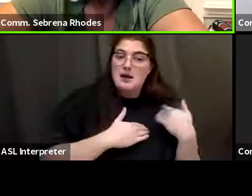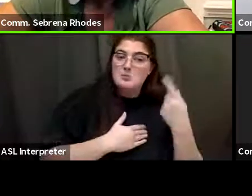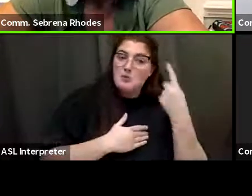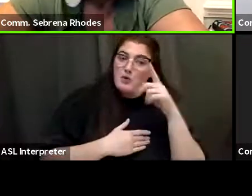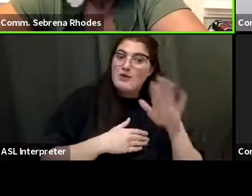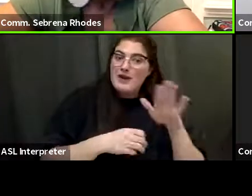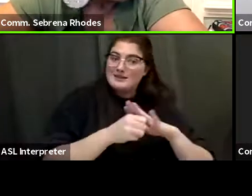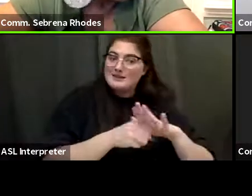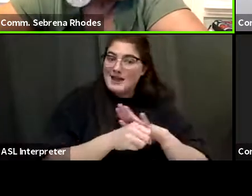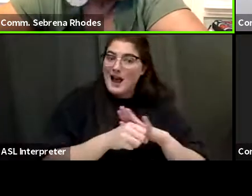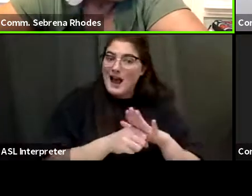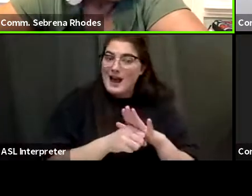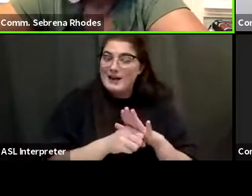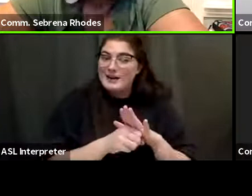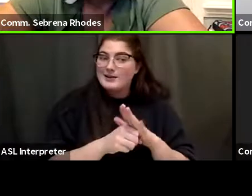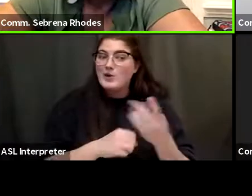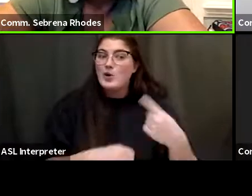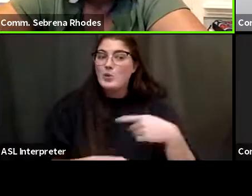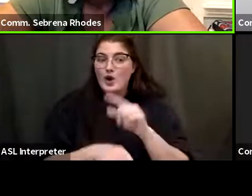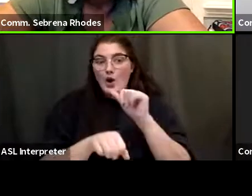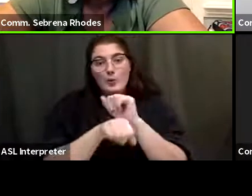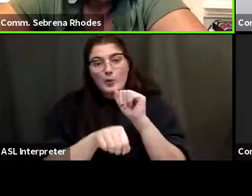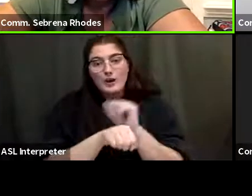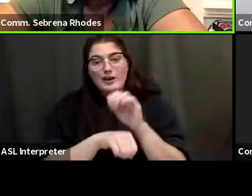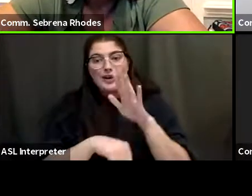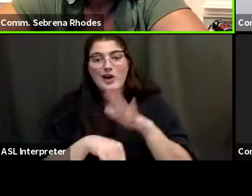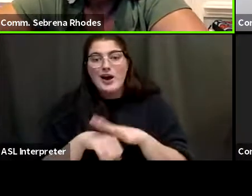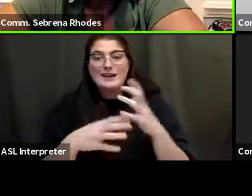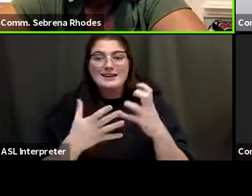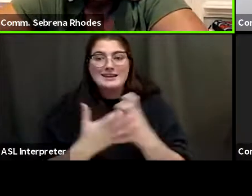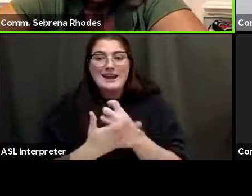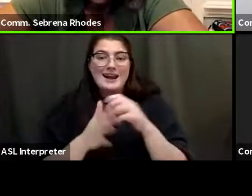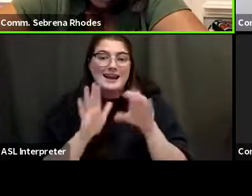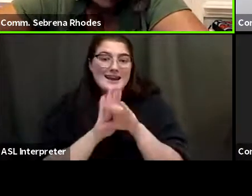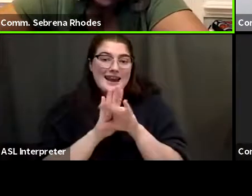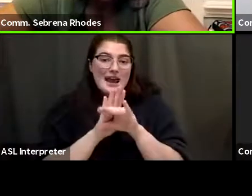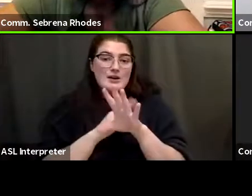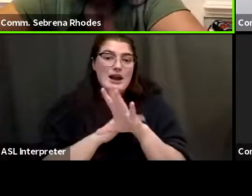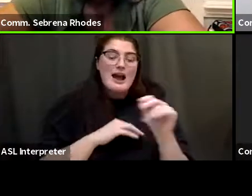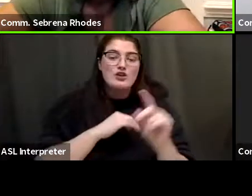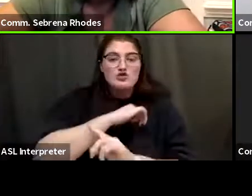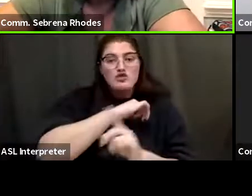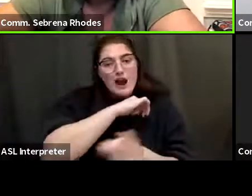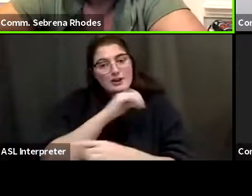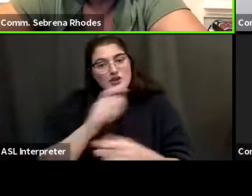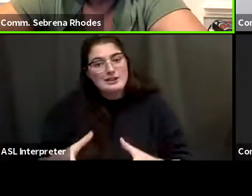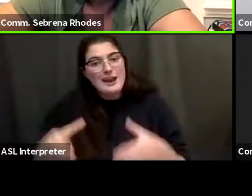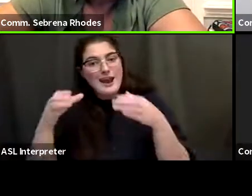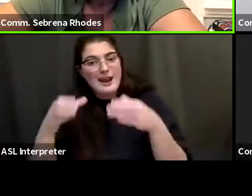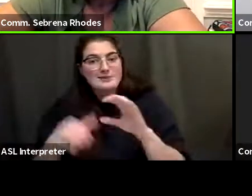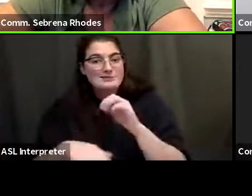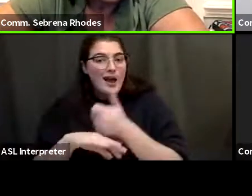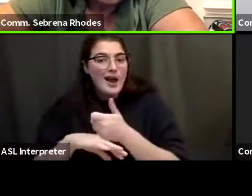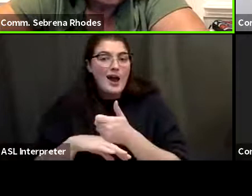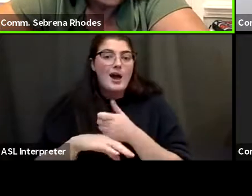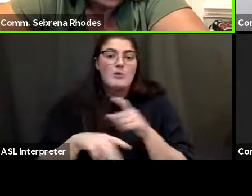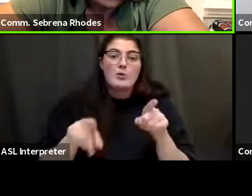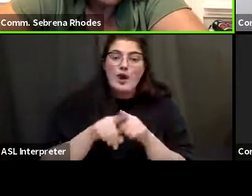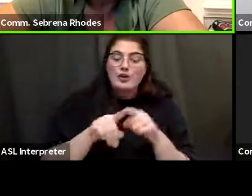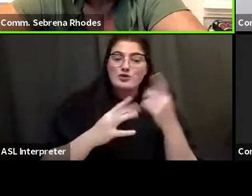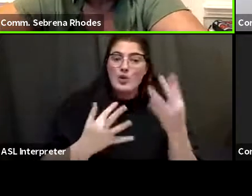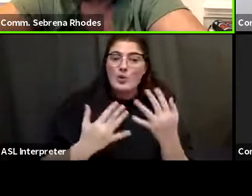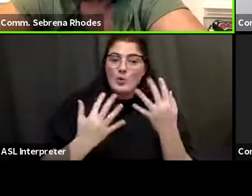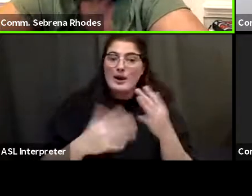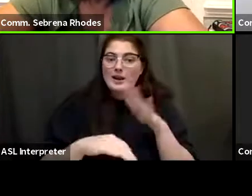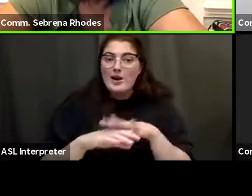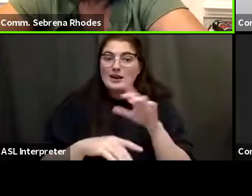site. We are working on getting cameras and trash cans, and also we're waiting on